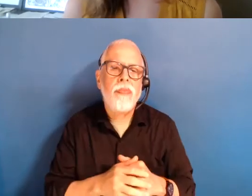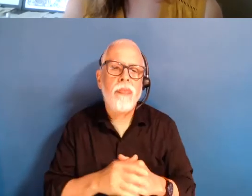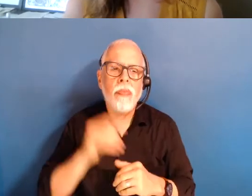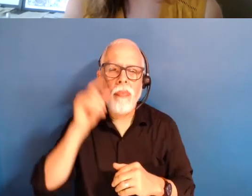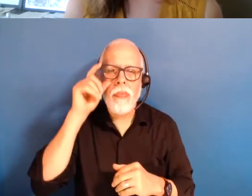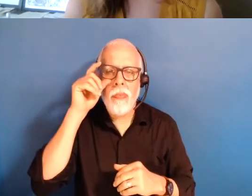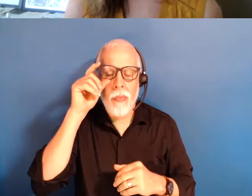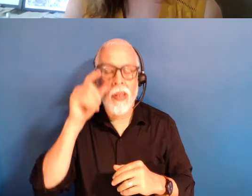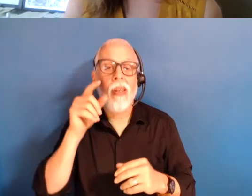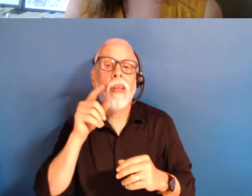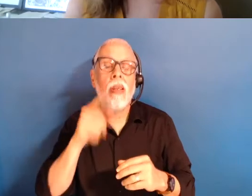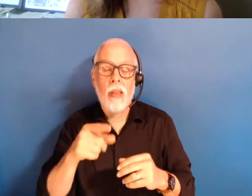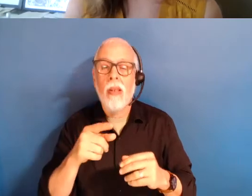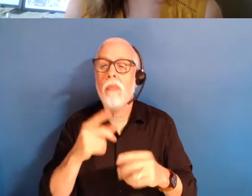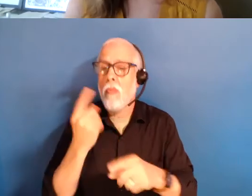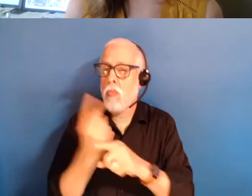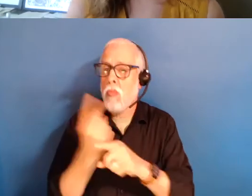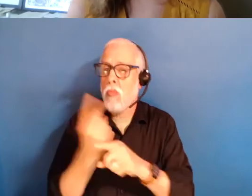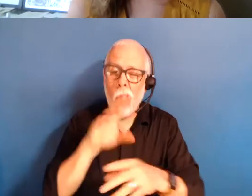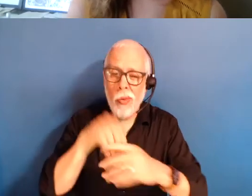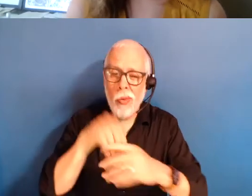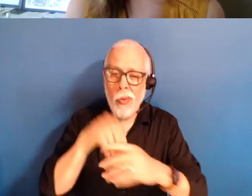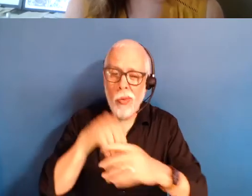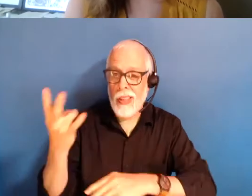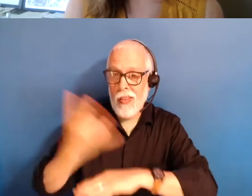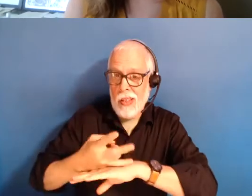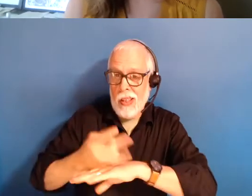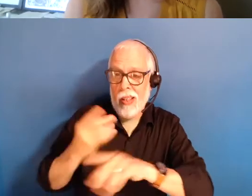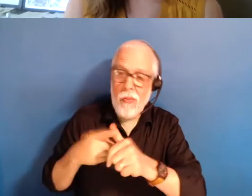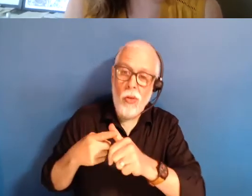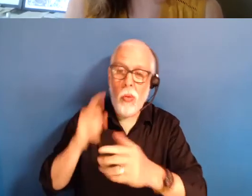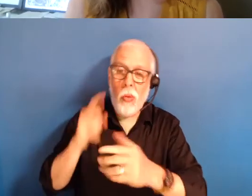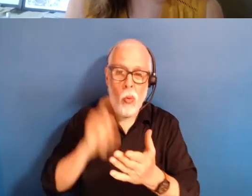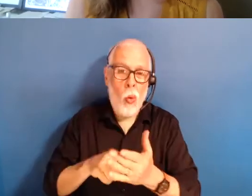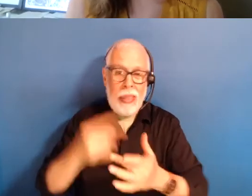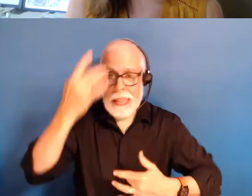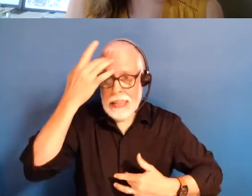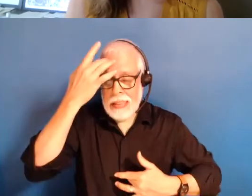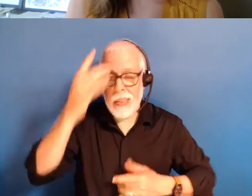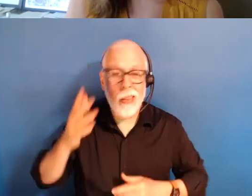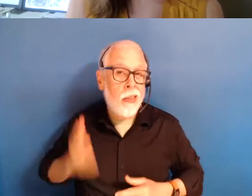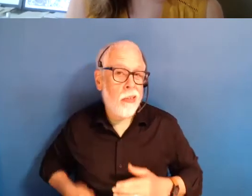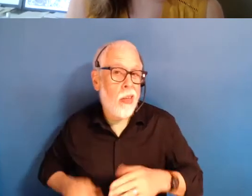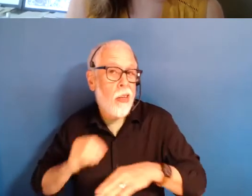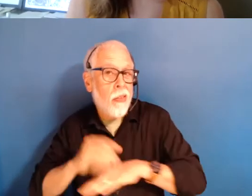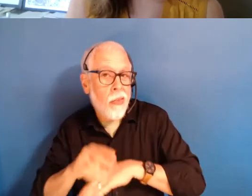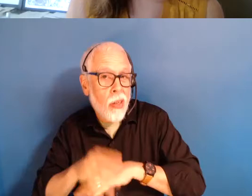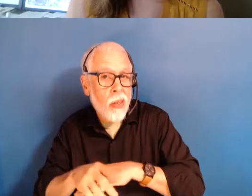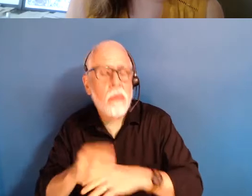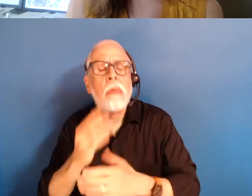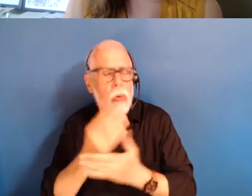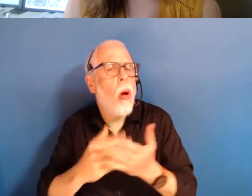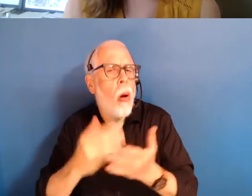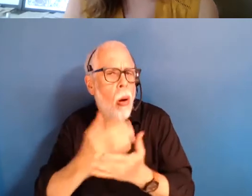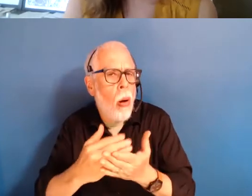These are indicated within 7 days of your initial symptoms or tests. And the side effects are, there are some side